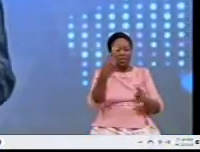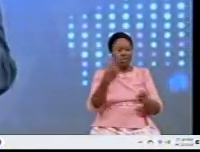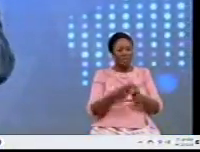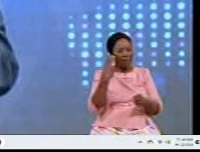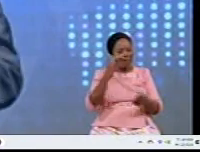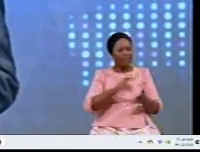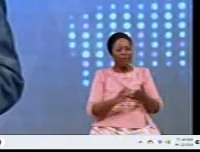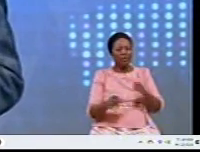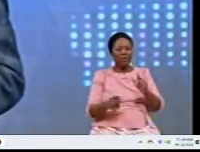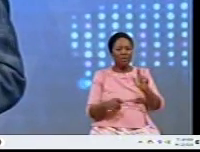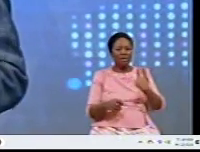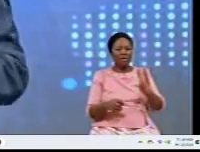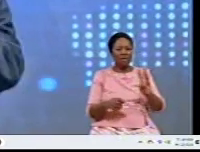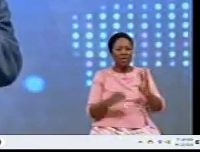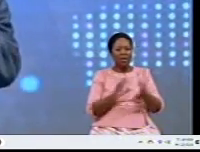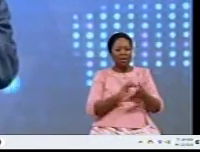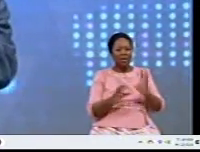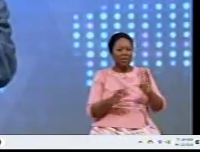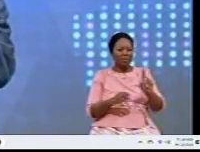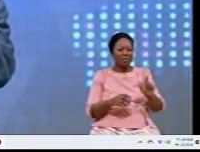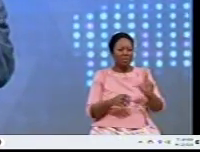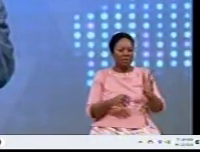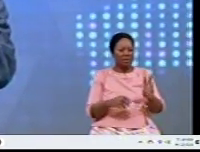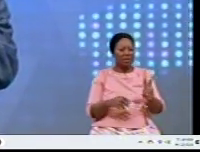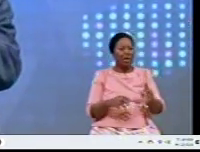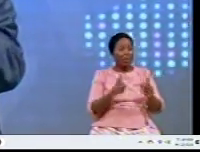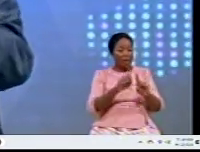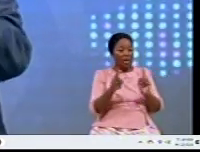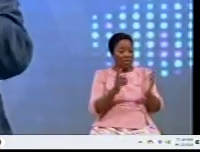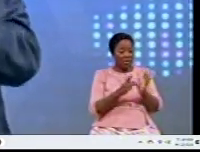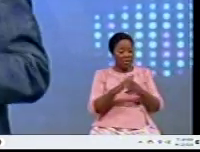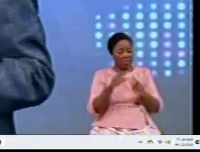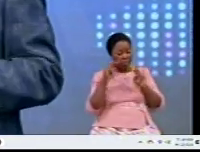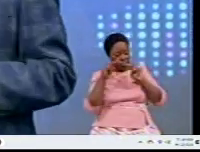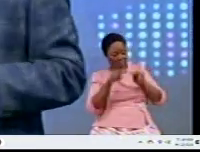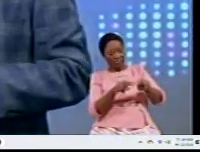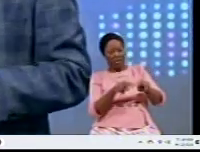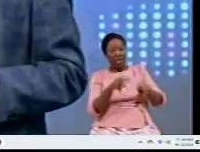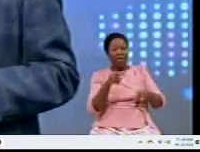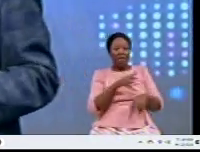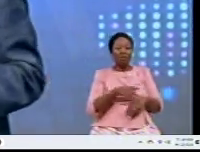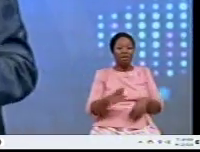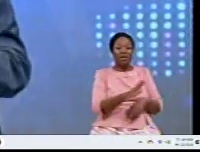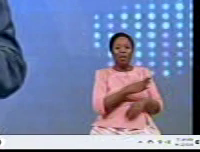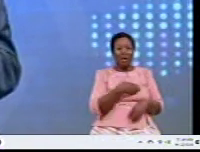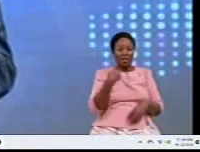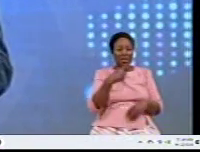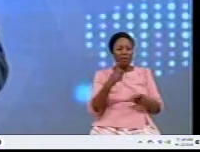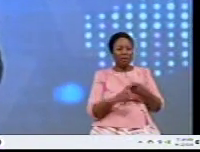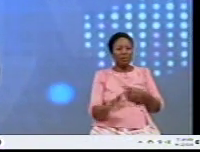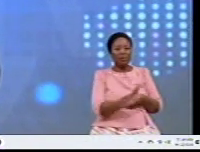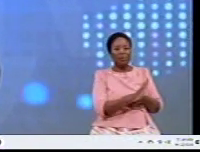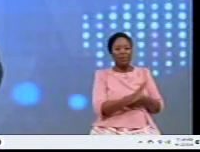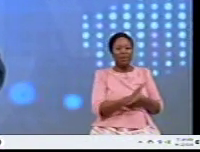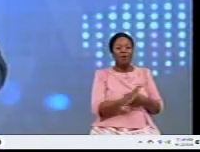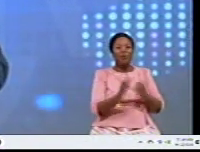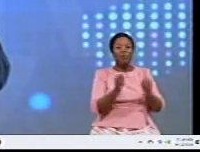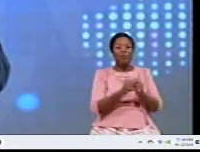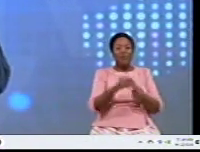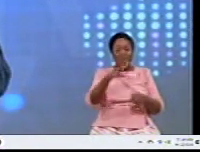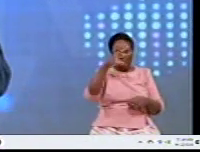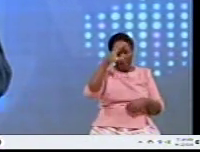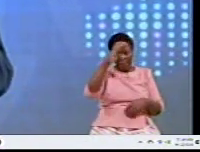verse 26, "But Jesus beheld them and said unto them, With